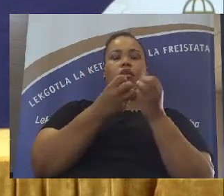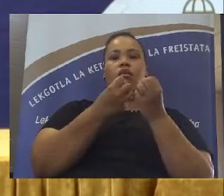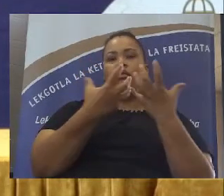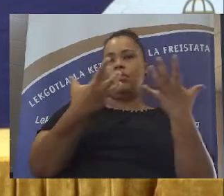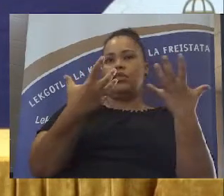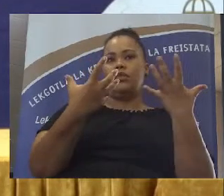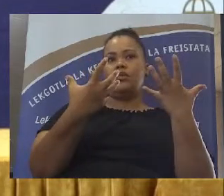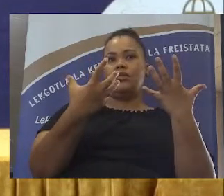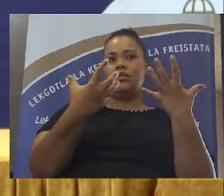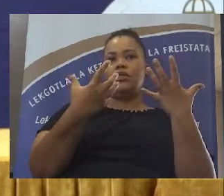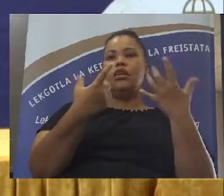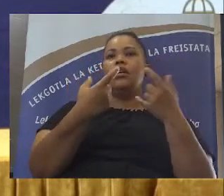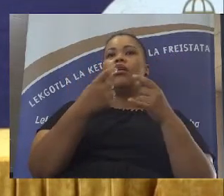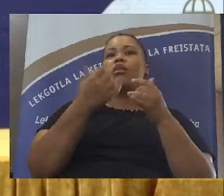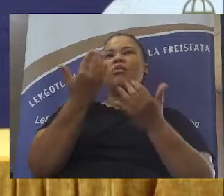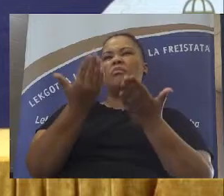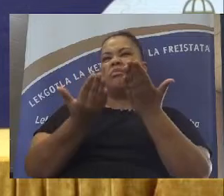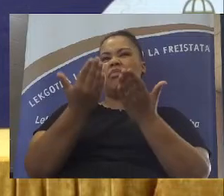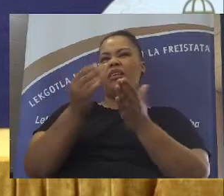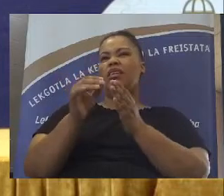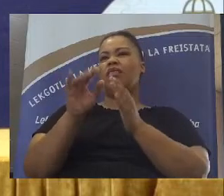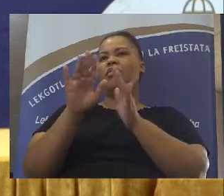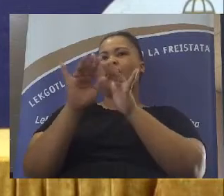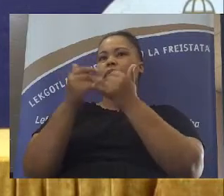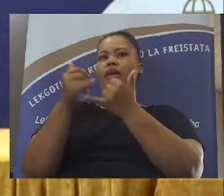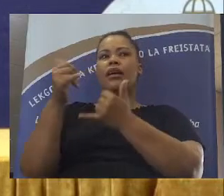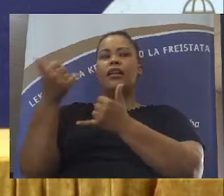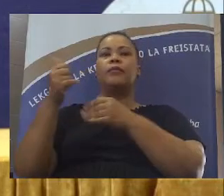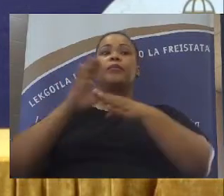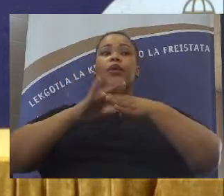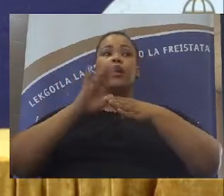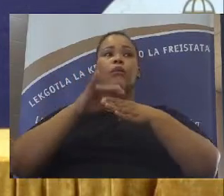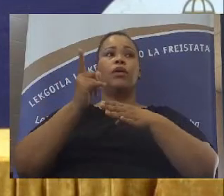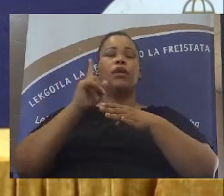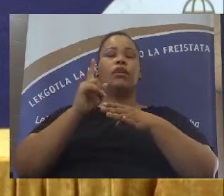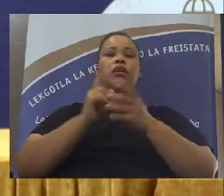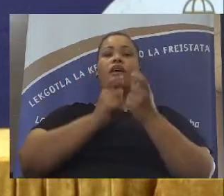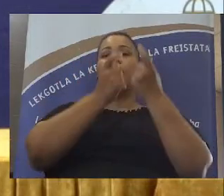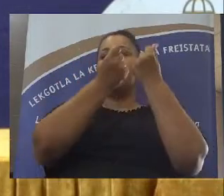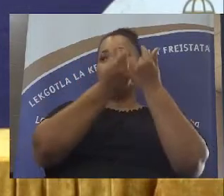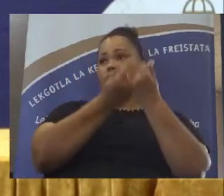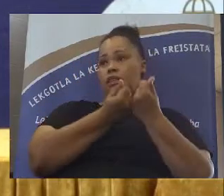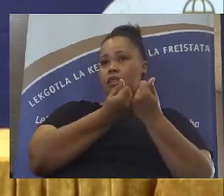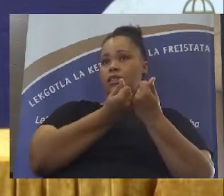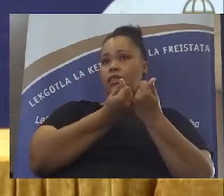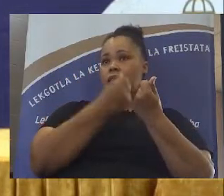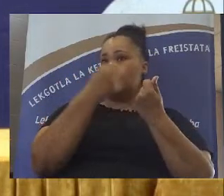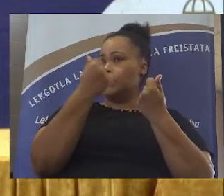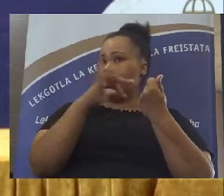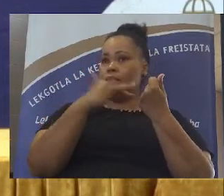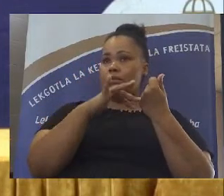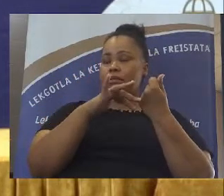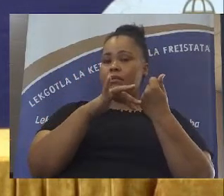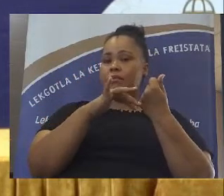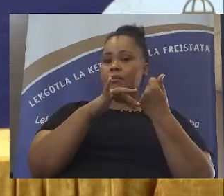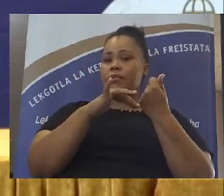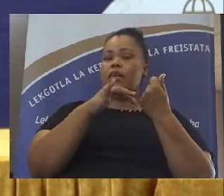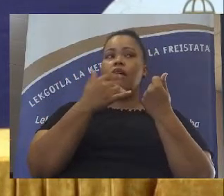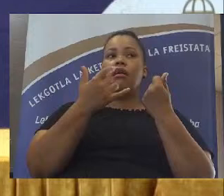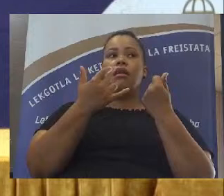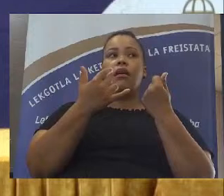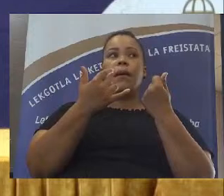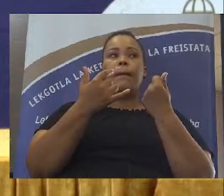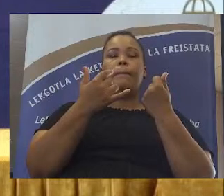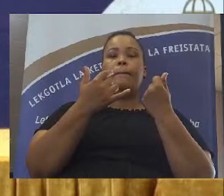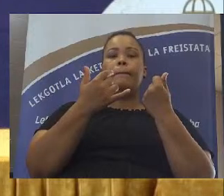large counterparts for the following reasons. The financial cost of unresolved disputes is